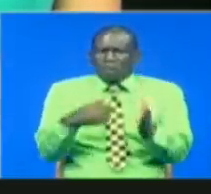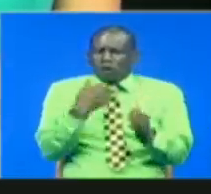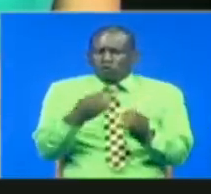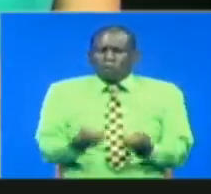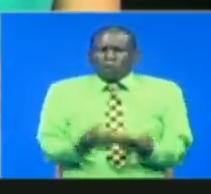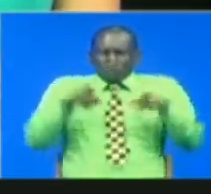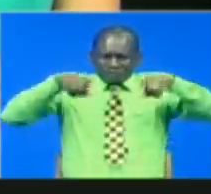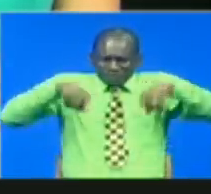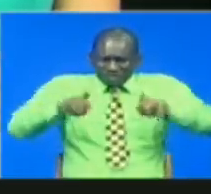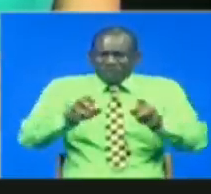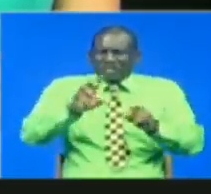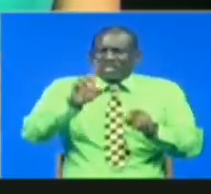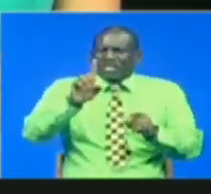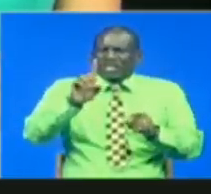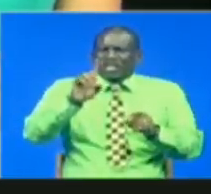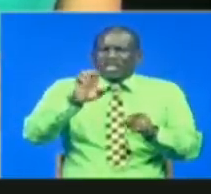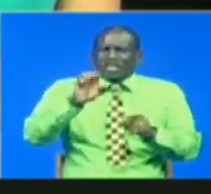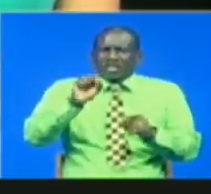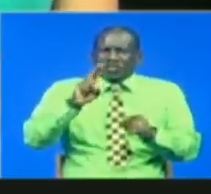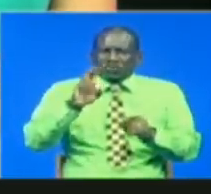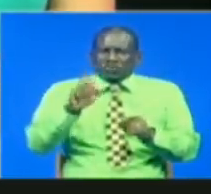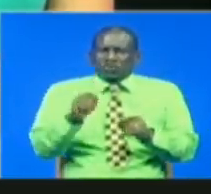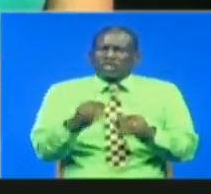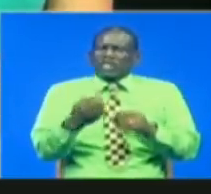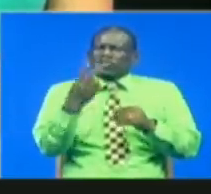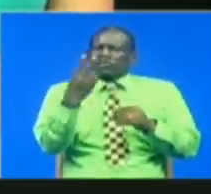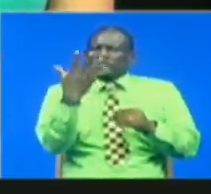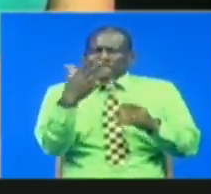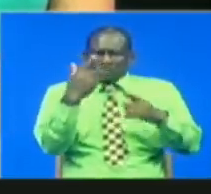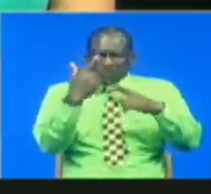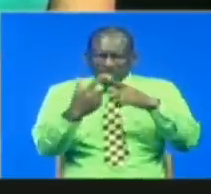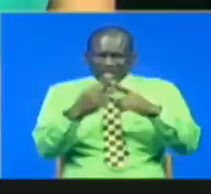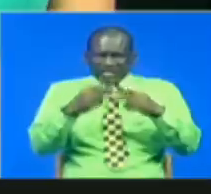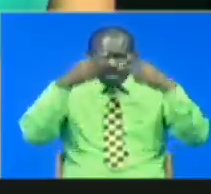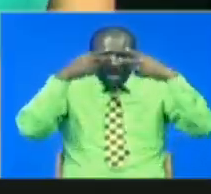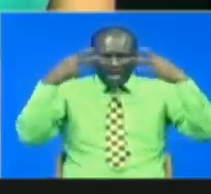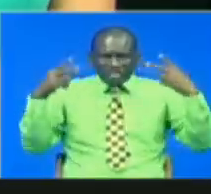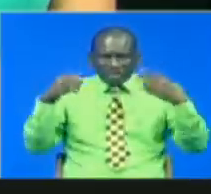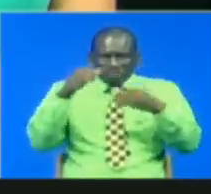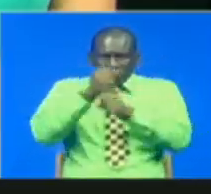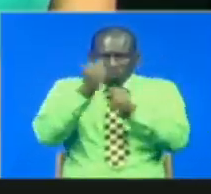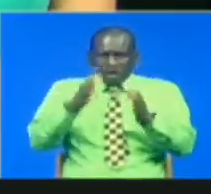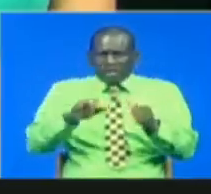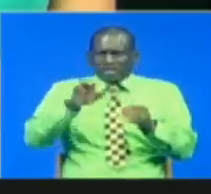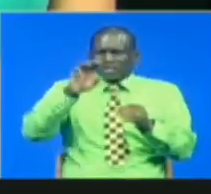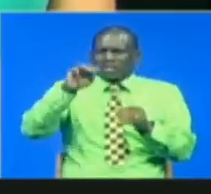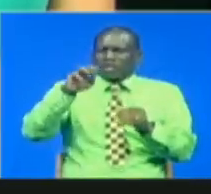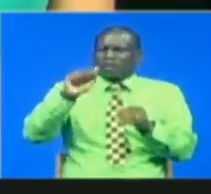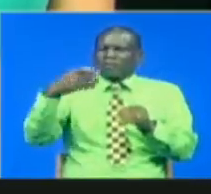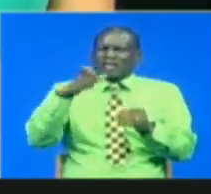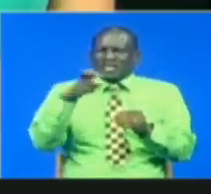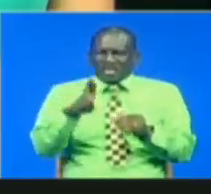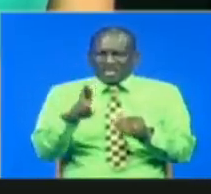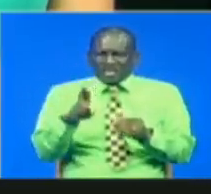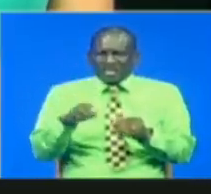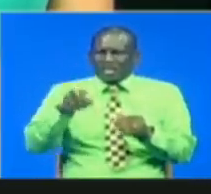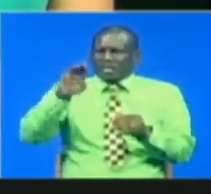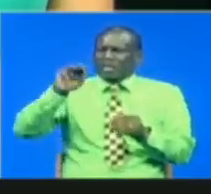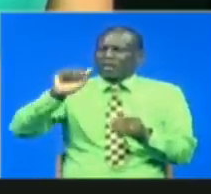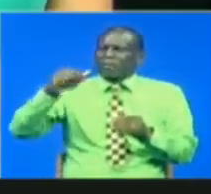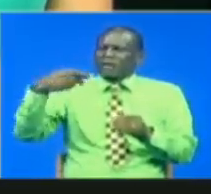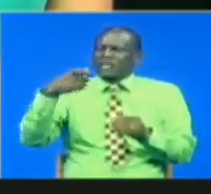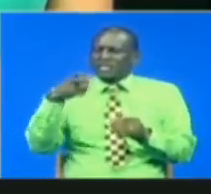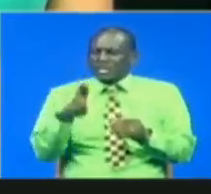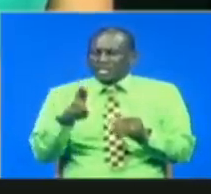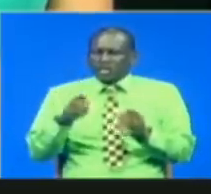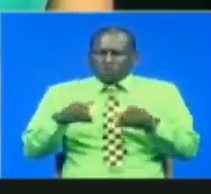himself at the Dusit complex is 25-year-old Al-Shabaab operative Mahir Khalid Rizik. Mahir, who was born